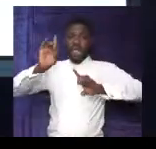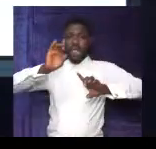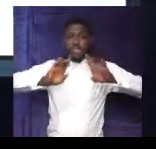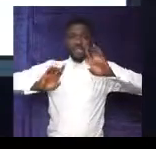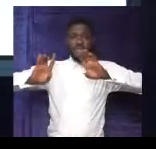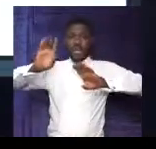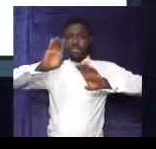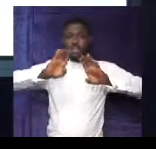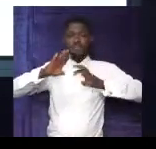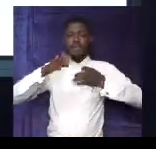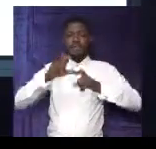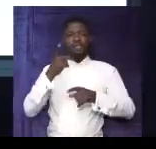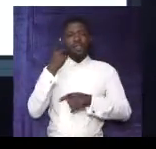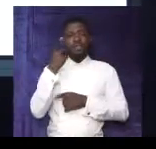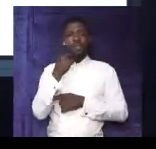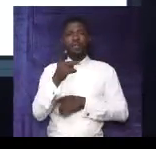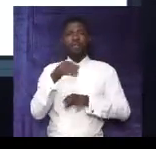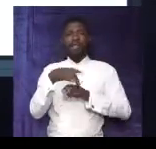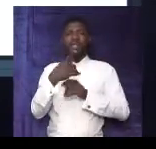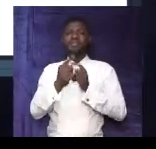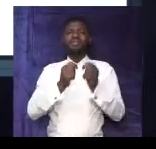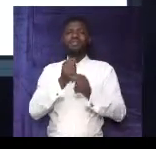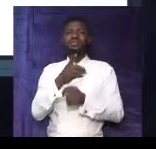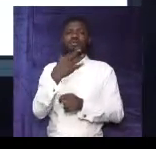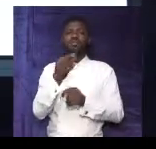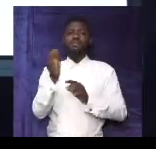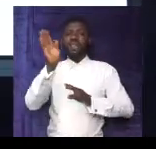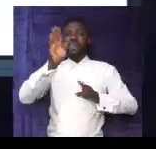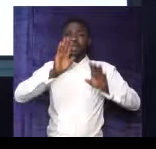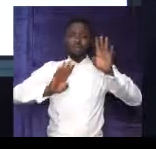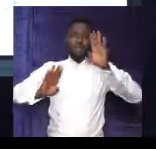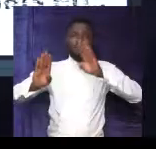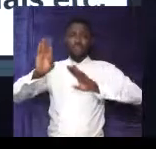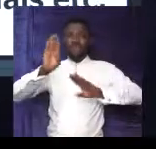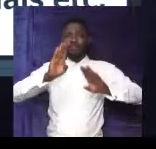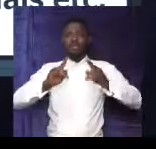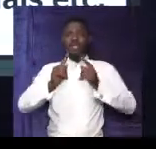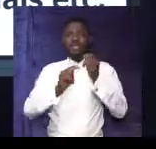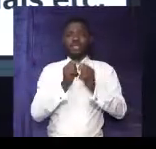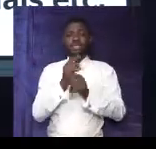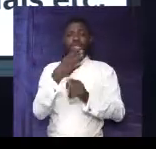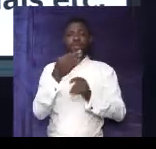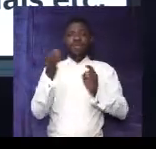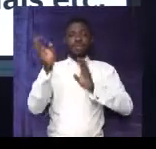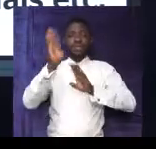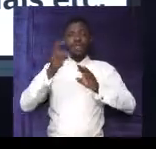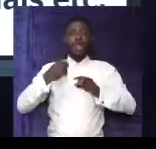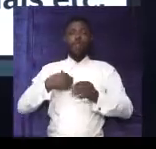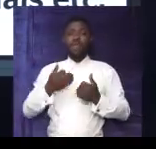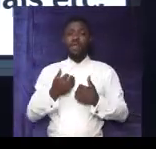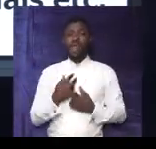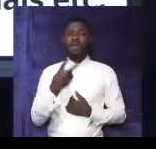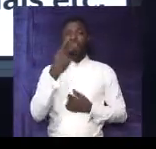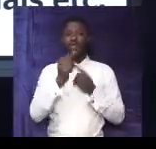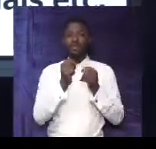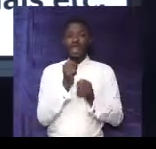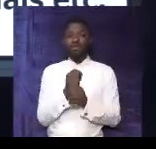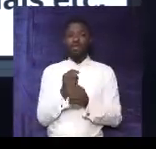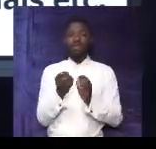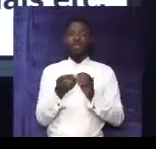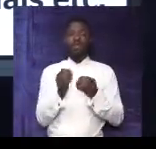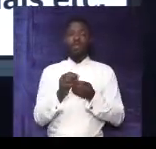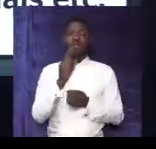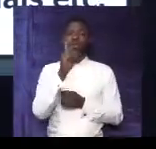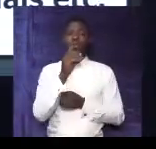a disaster is. Now let's look at the types of disaster. Types of disaster. We have two types